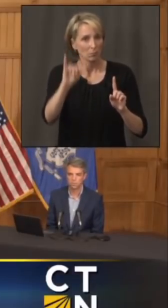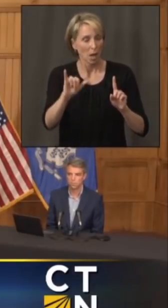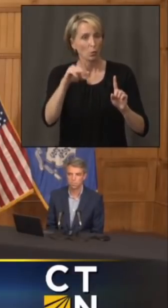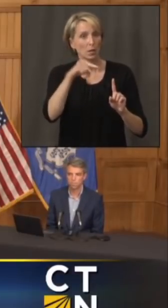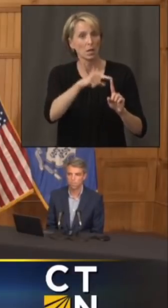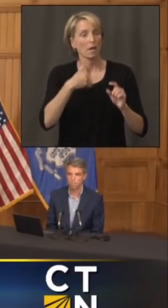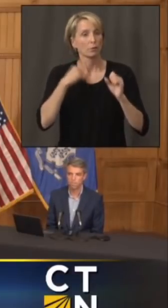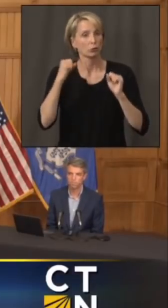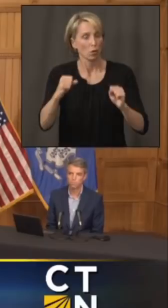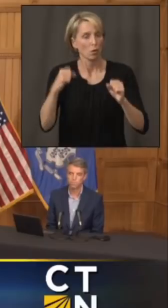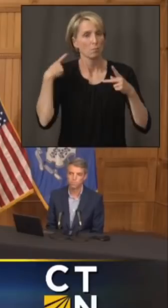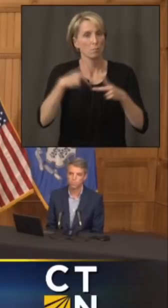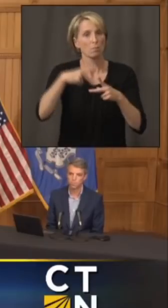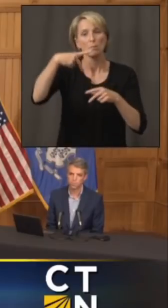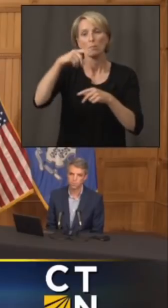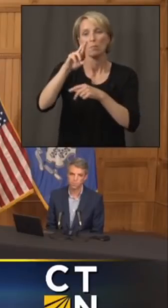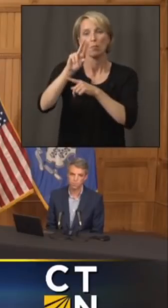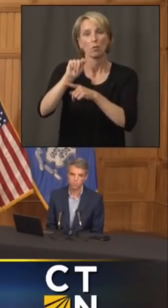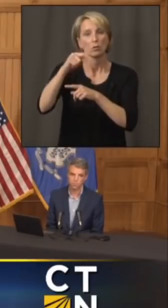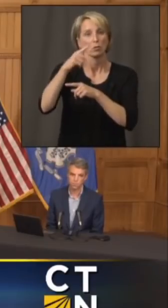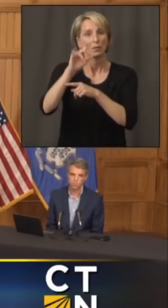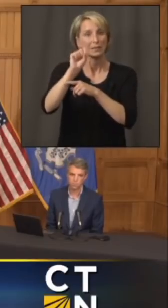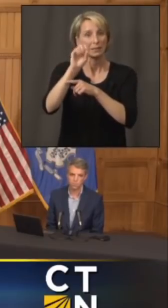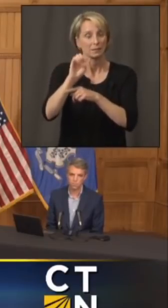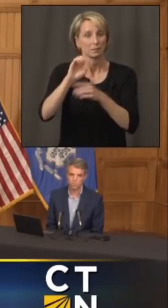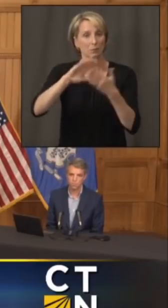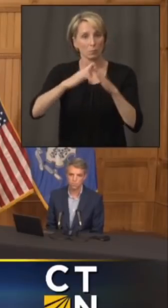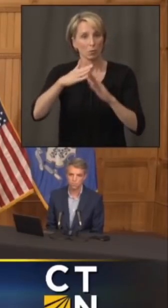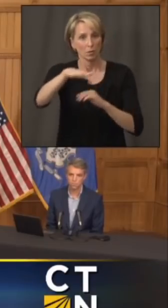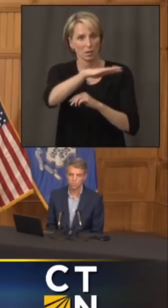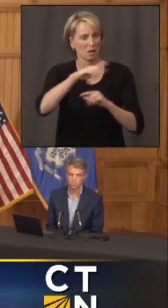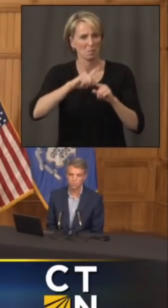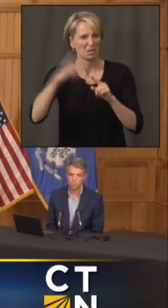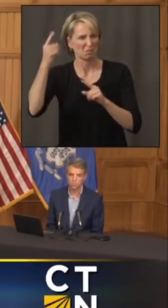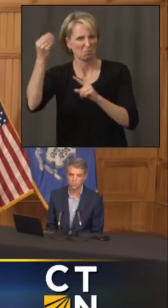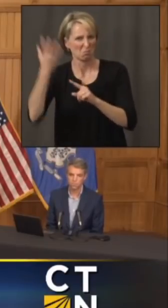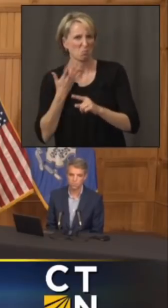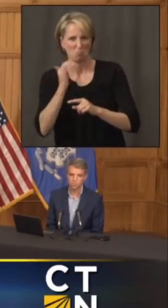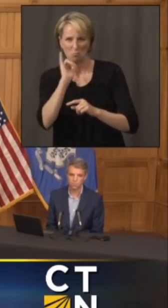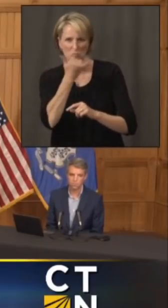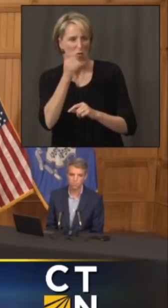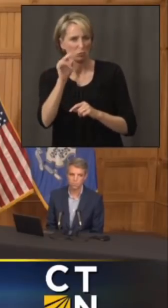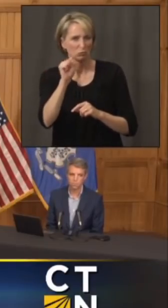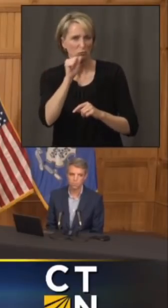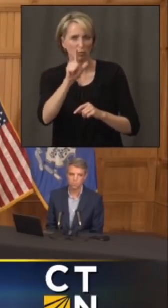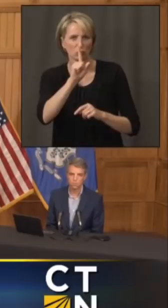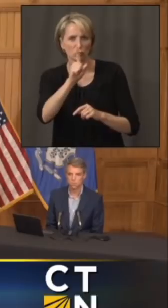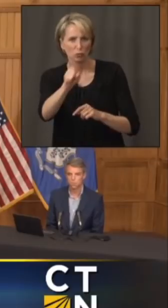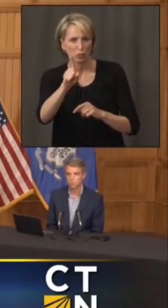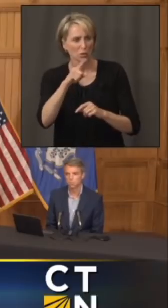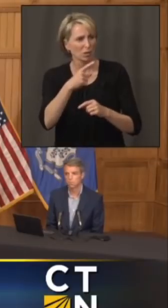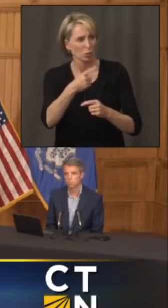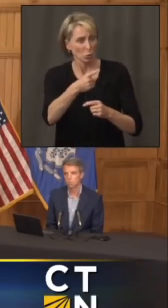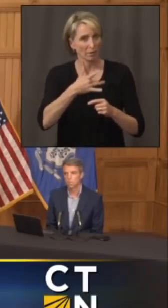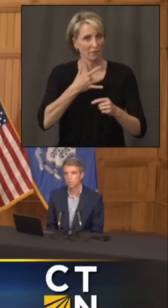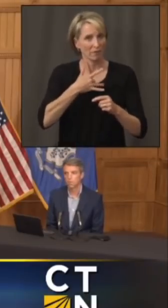community, but Mayor Boughton told us that that's a false rumor. So are you saying that this is linked to the Portuguese